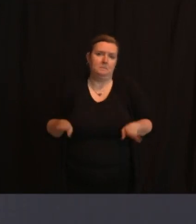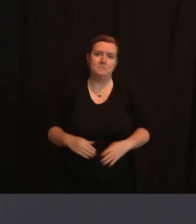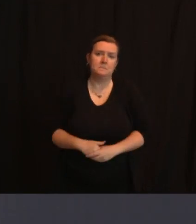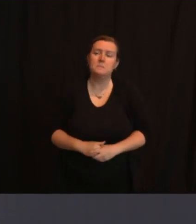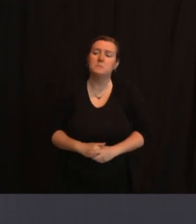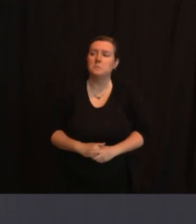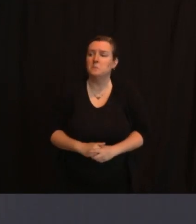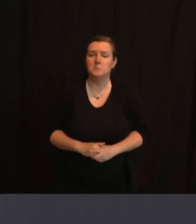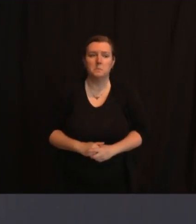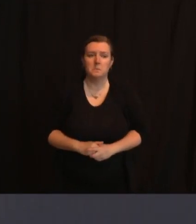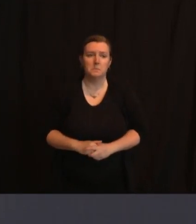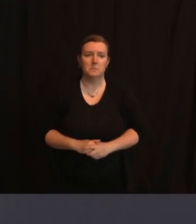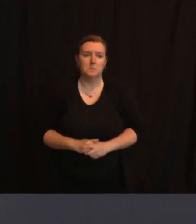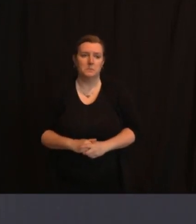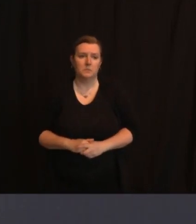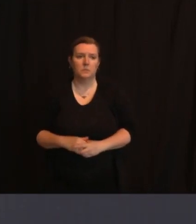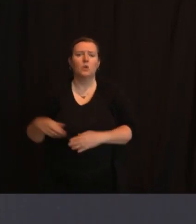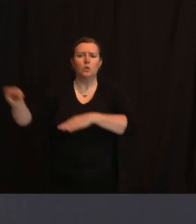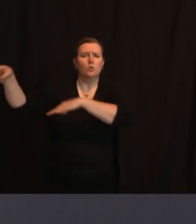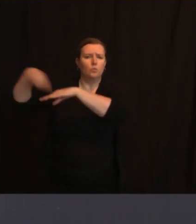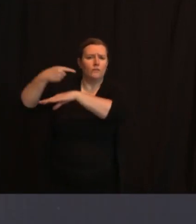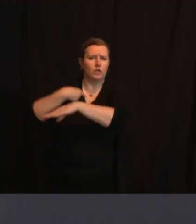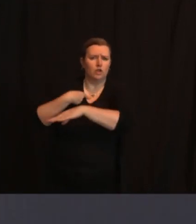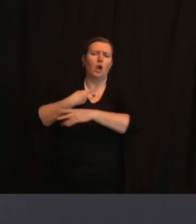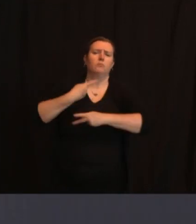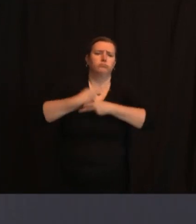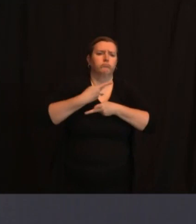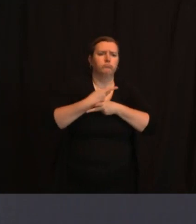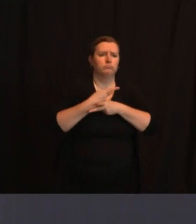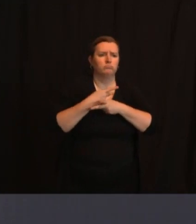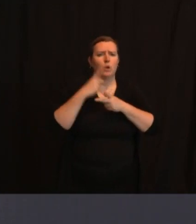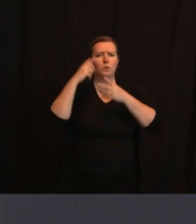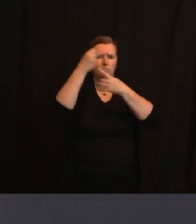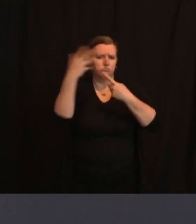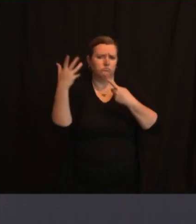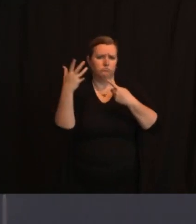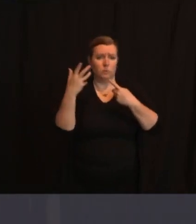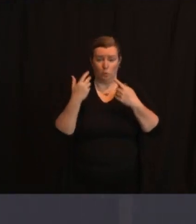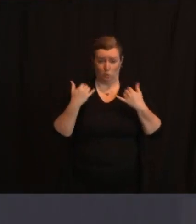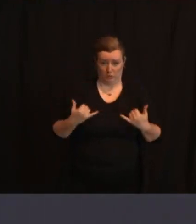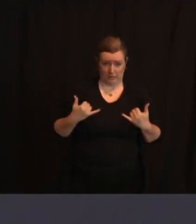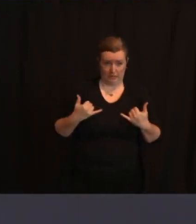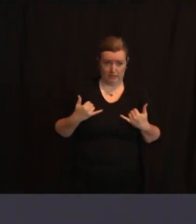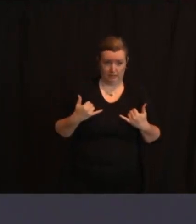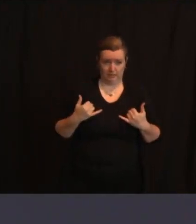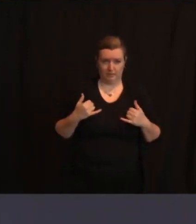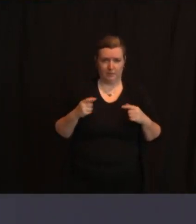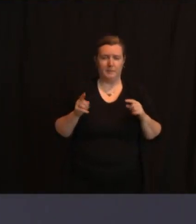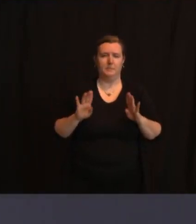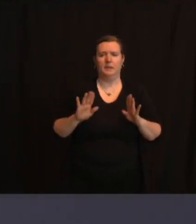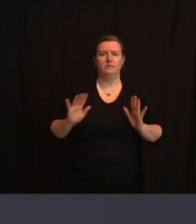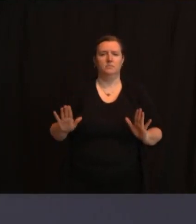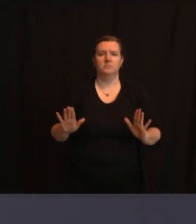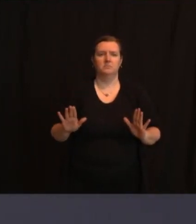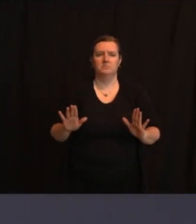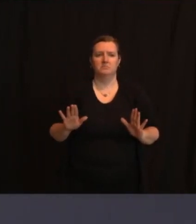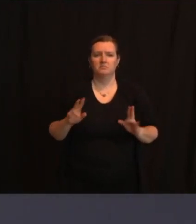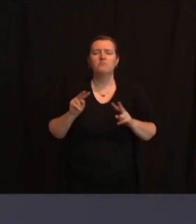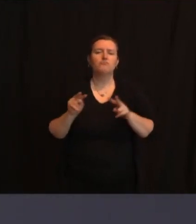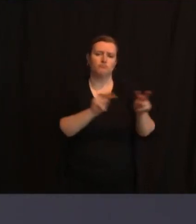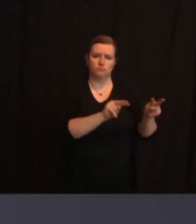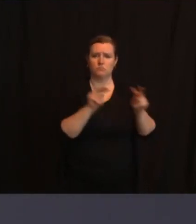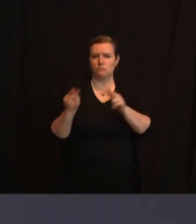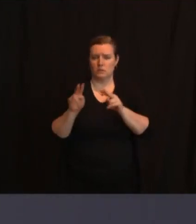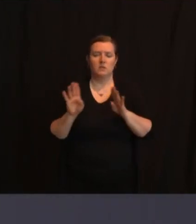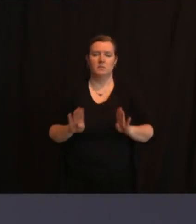referred to us, I need to be a little bit measured and not go into any more detail than that. Thank you for that, and thank you for your leadership on this